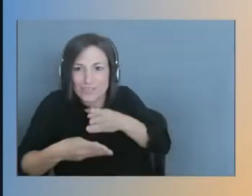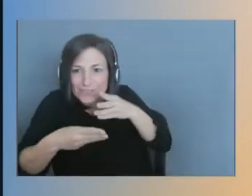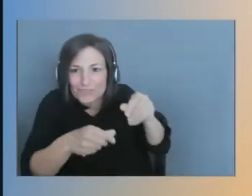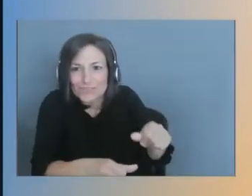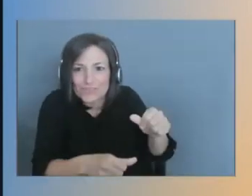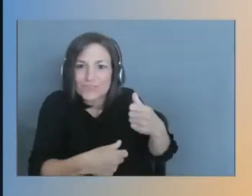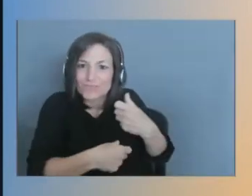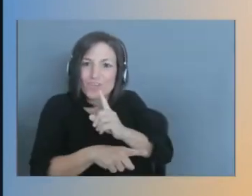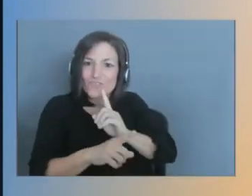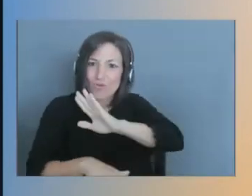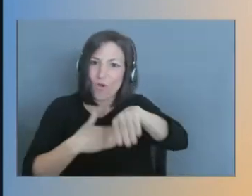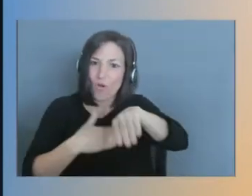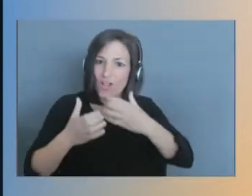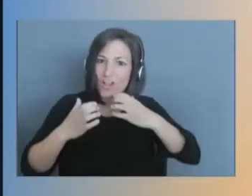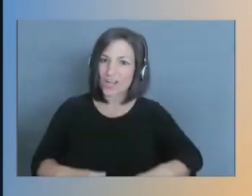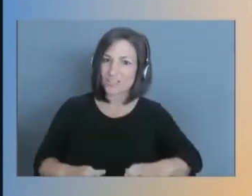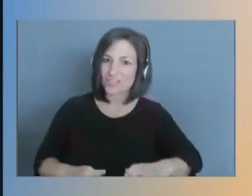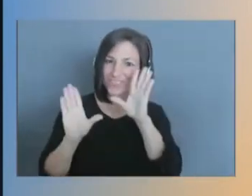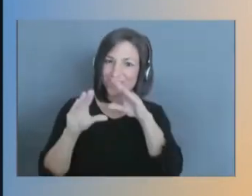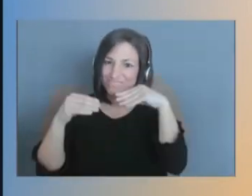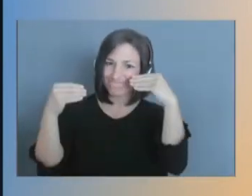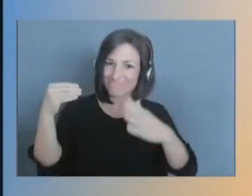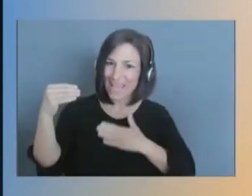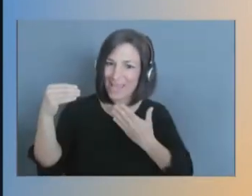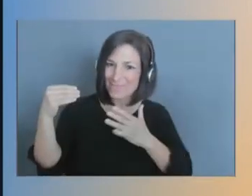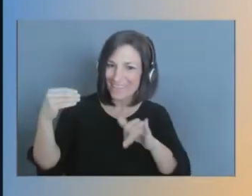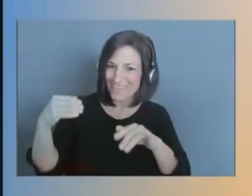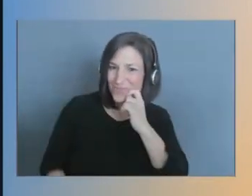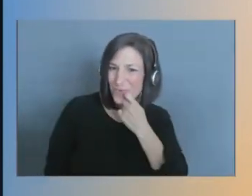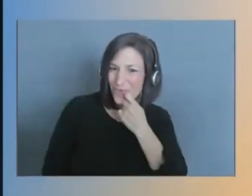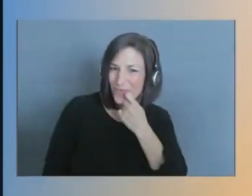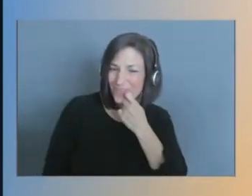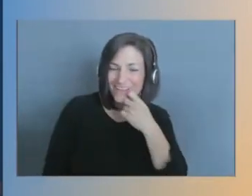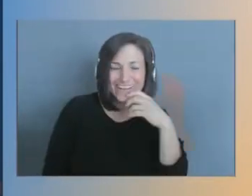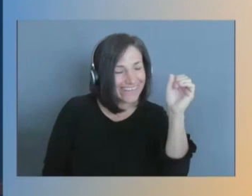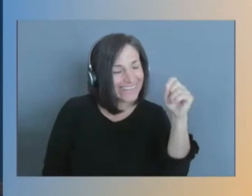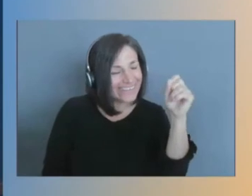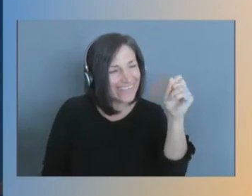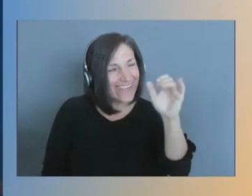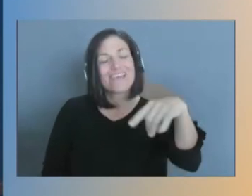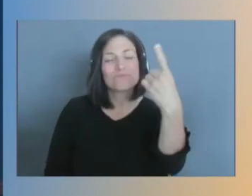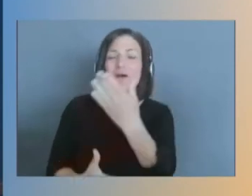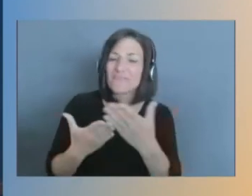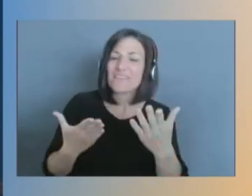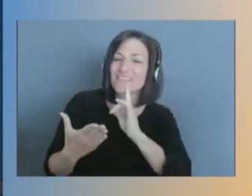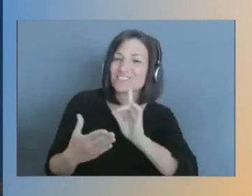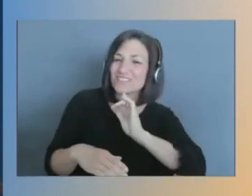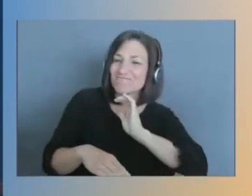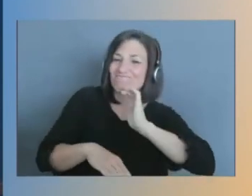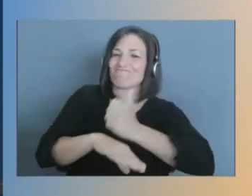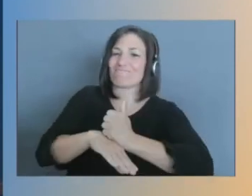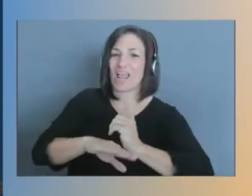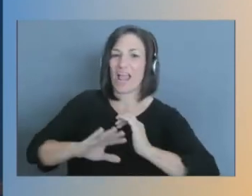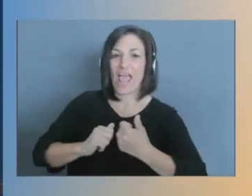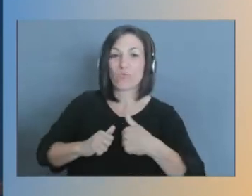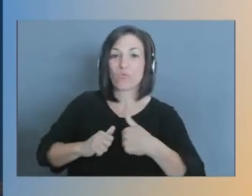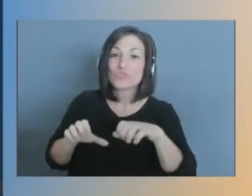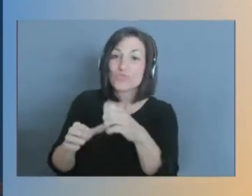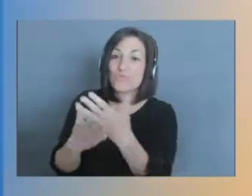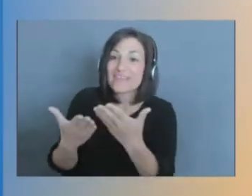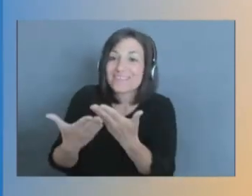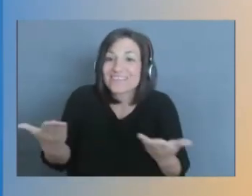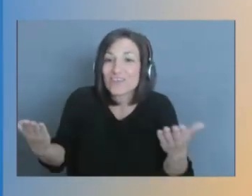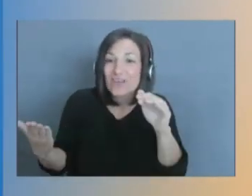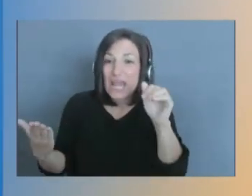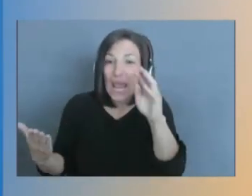That's actually pretty cool. Yeah, and I think that's just one of the things that's fundamental about how we do things at Amazon, is that we're always going to